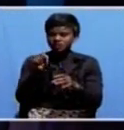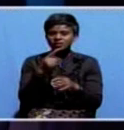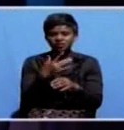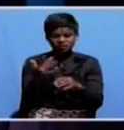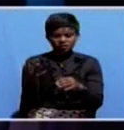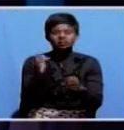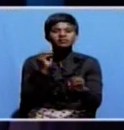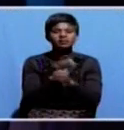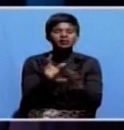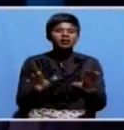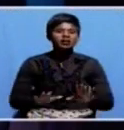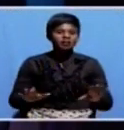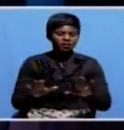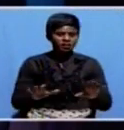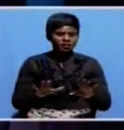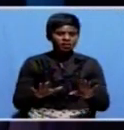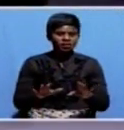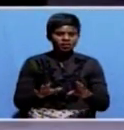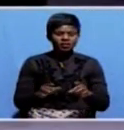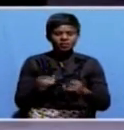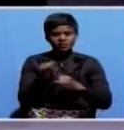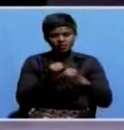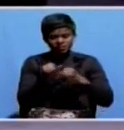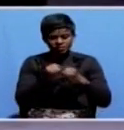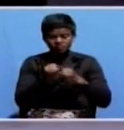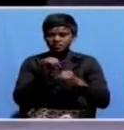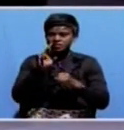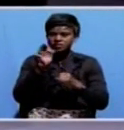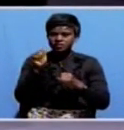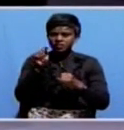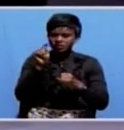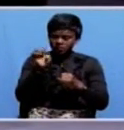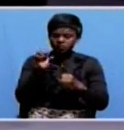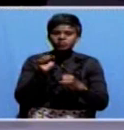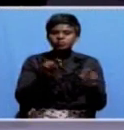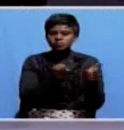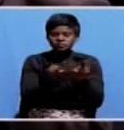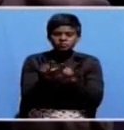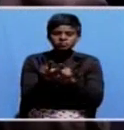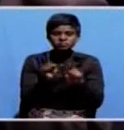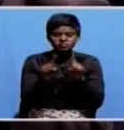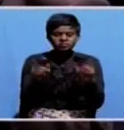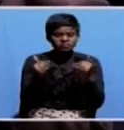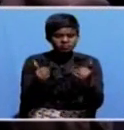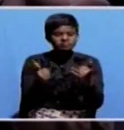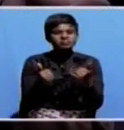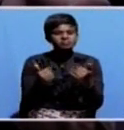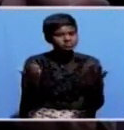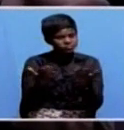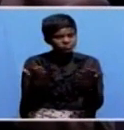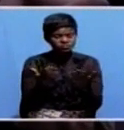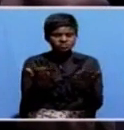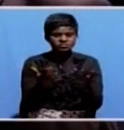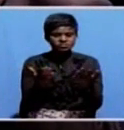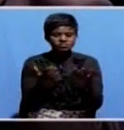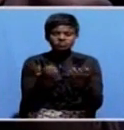available. Of course, interest rates also went up, but now they have come down.